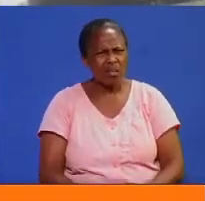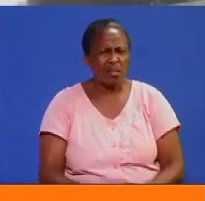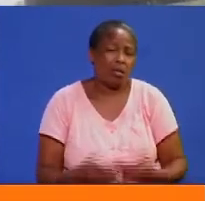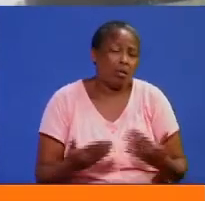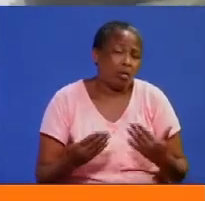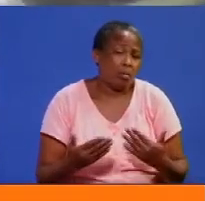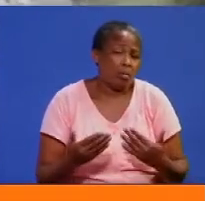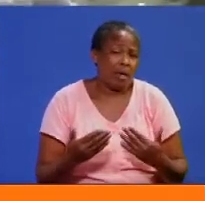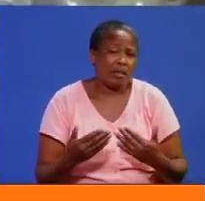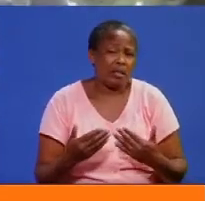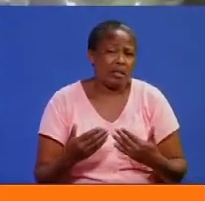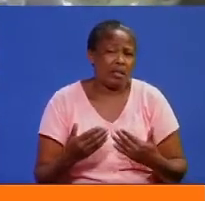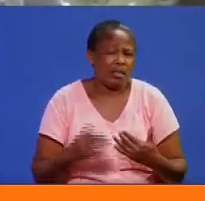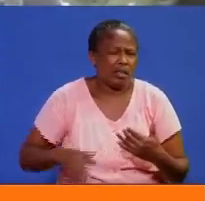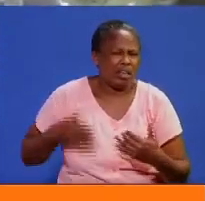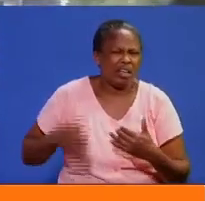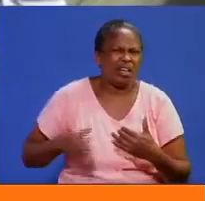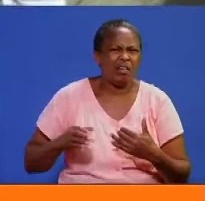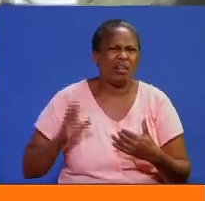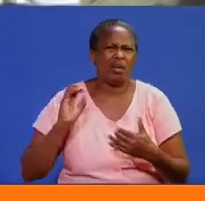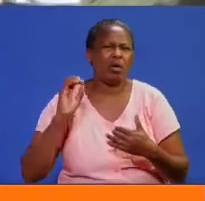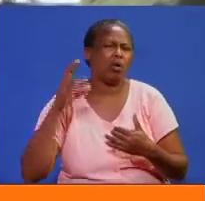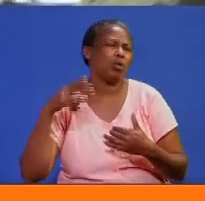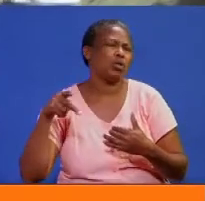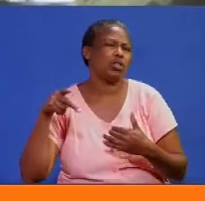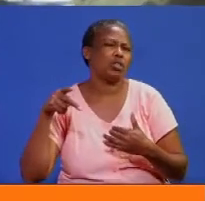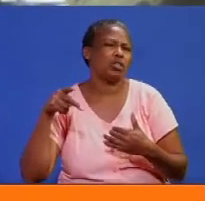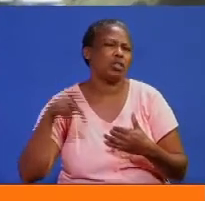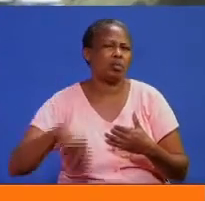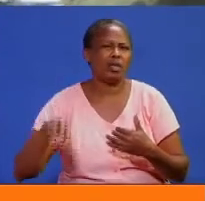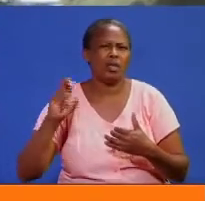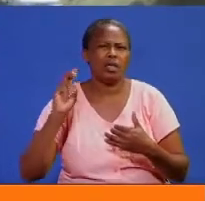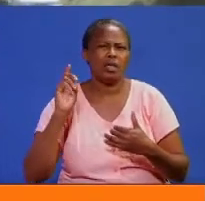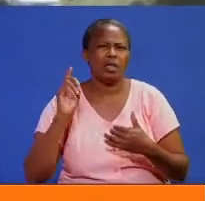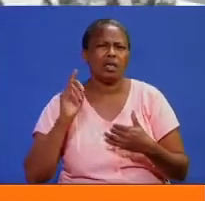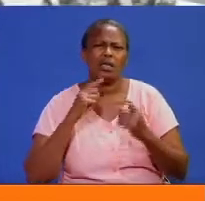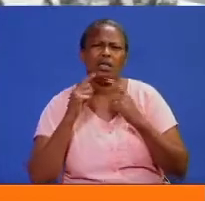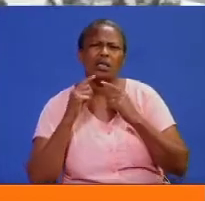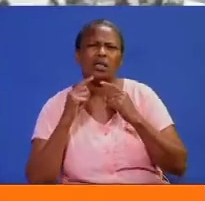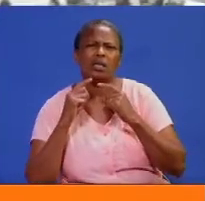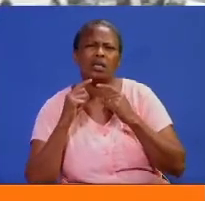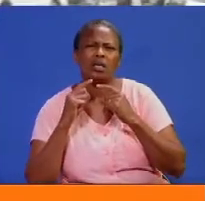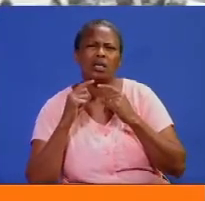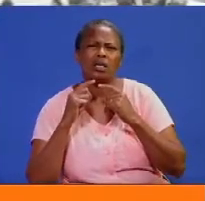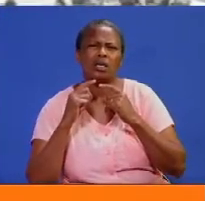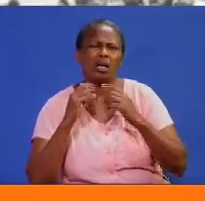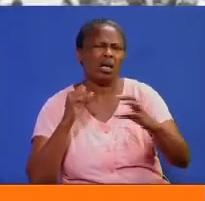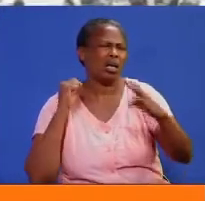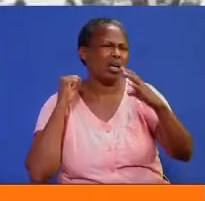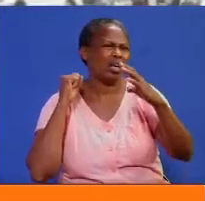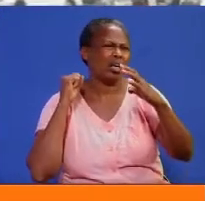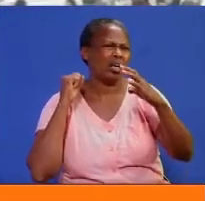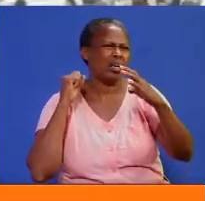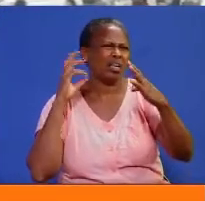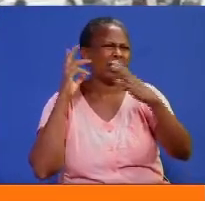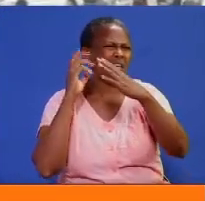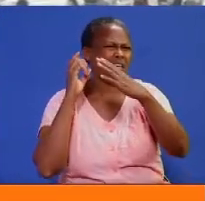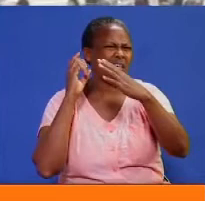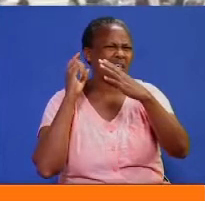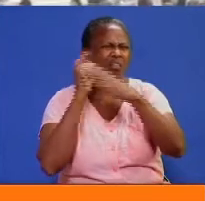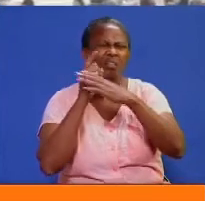Naivasha OCPD Samuel Wawero, speaking over the phone, defended the move, adding that it was gazetted